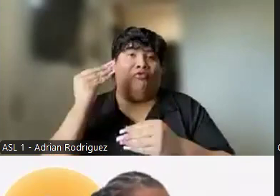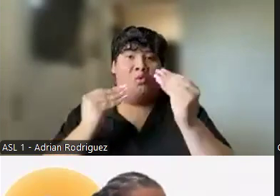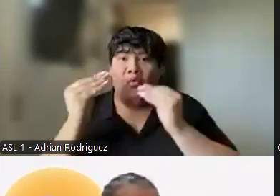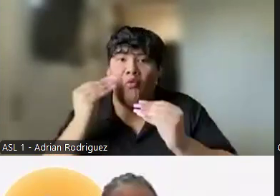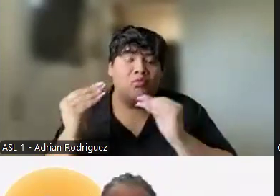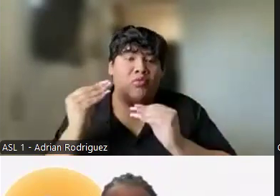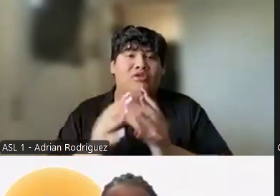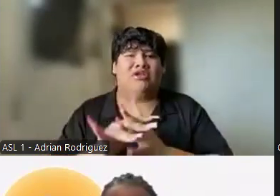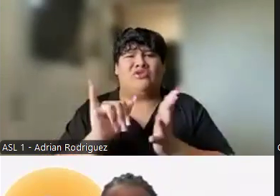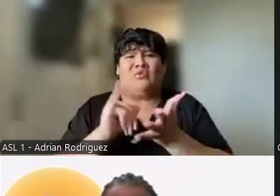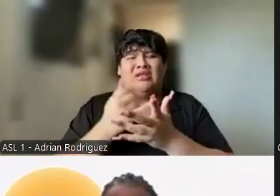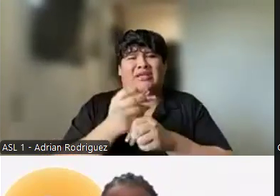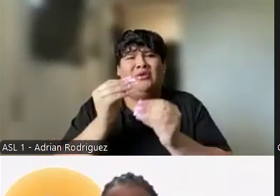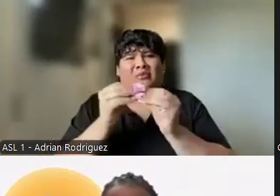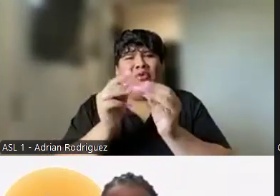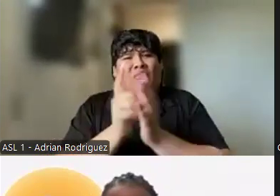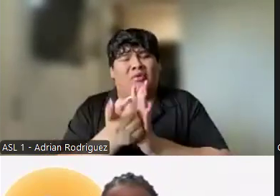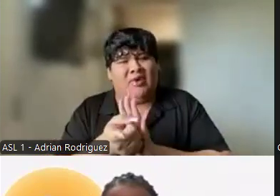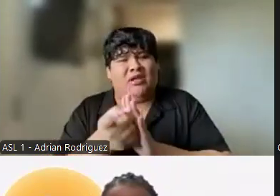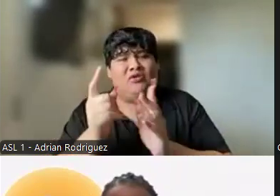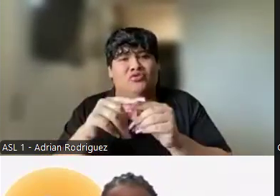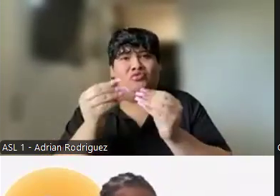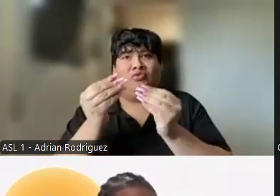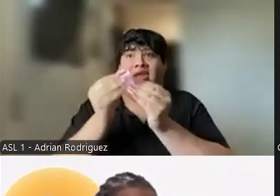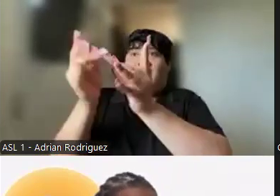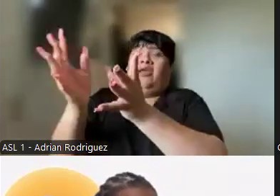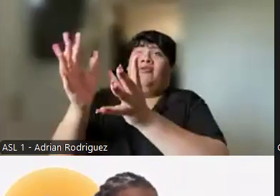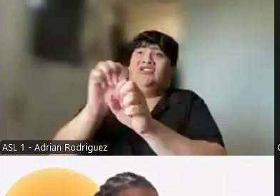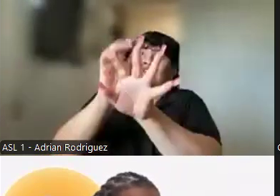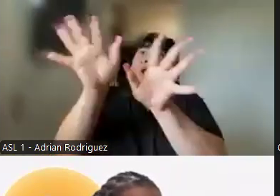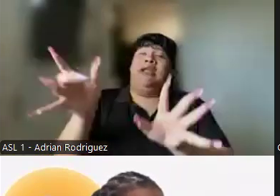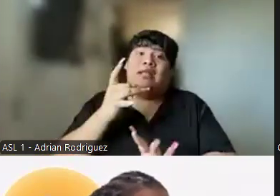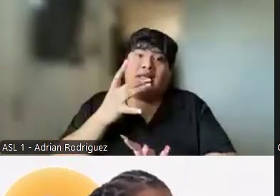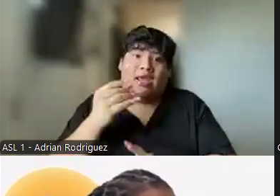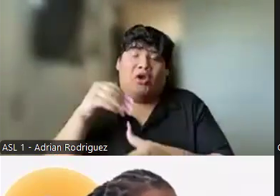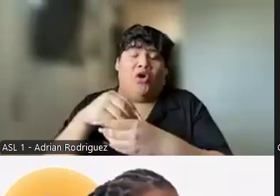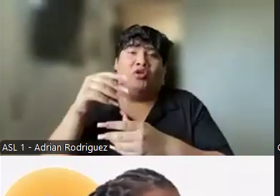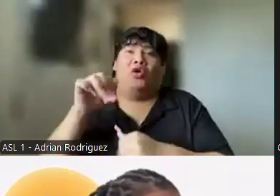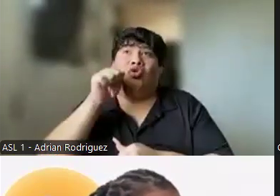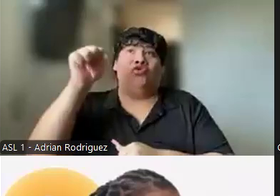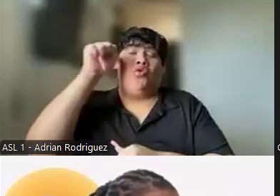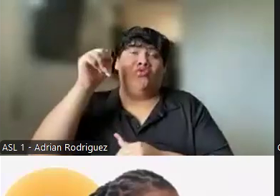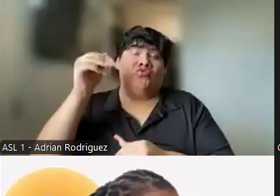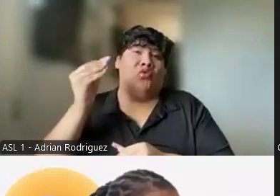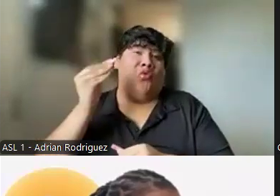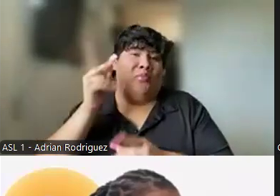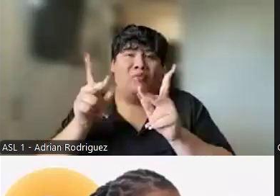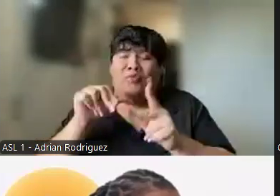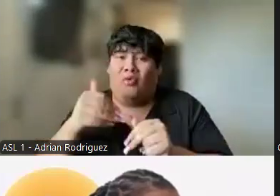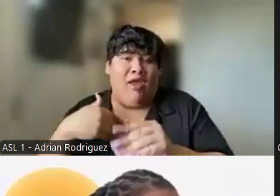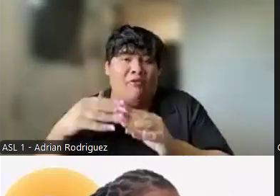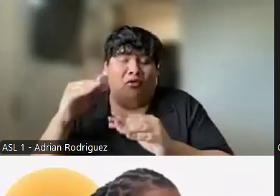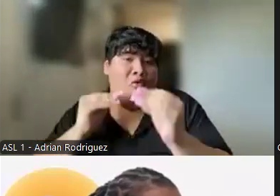take a couple minutes to really shine a light on both older adult homelessness and homelessness